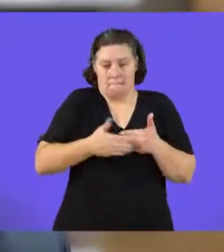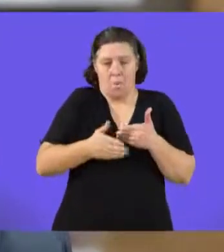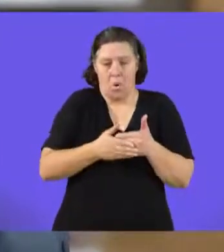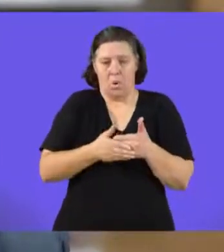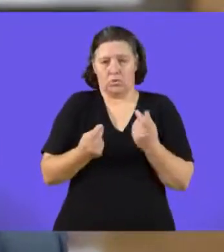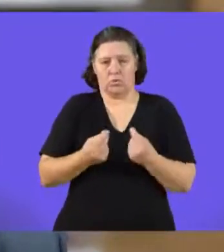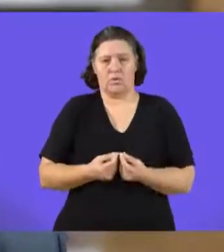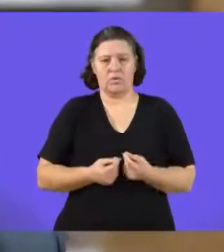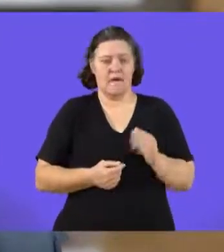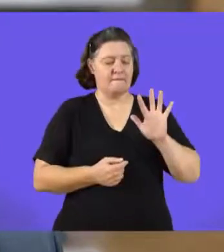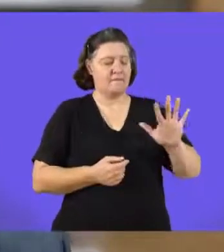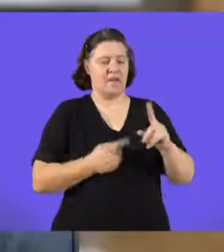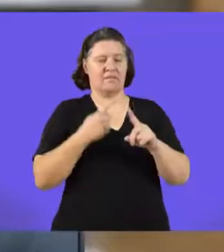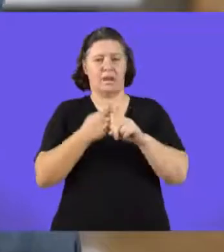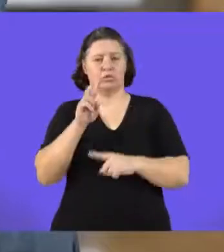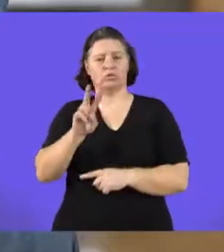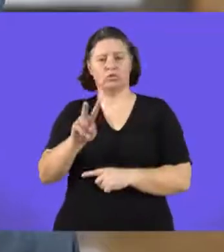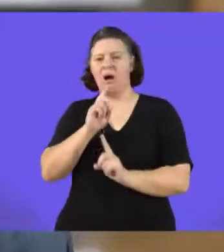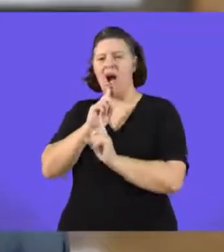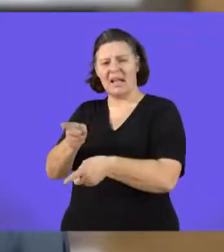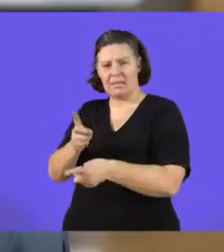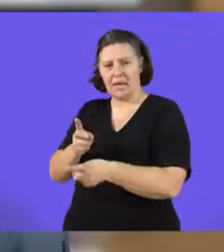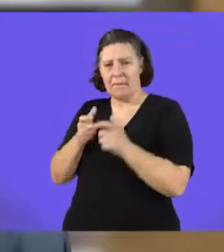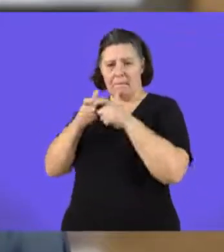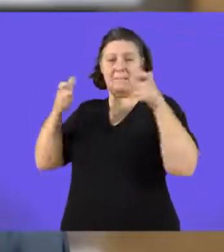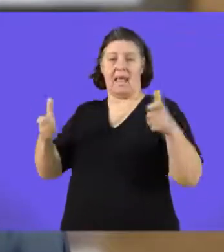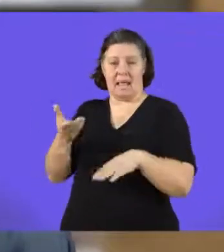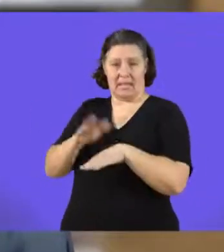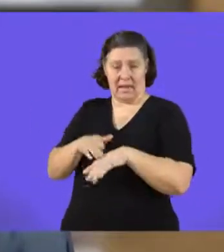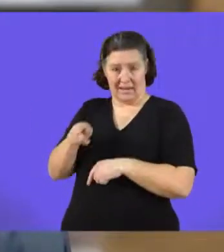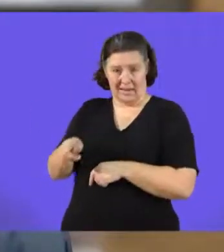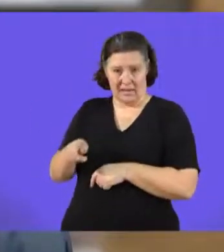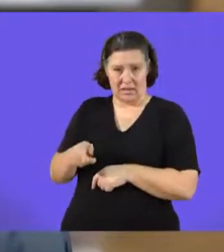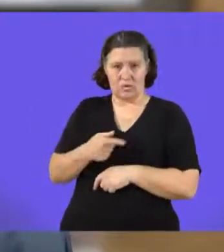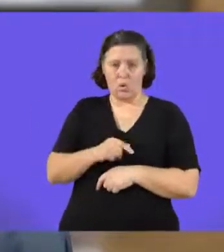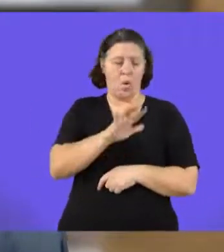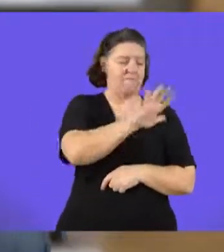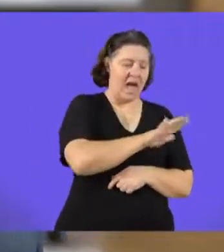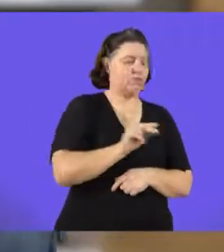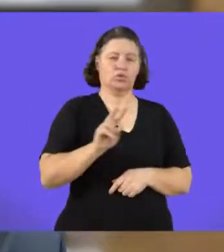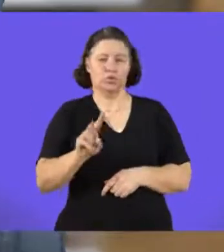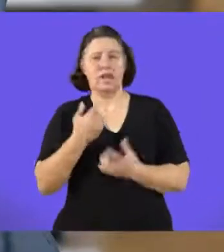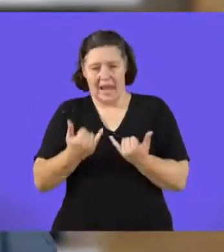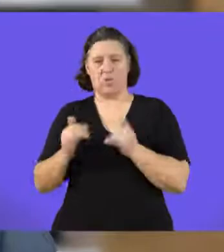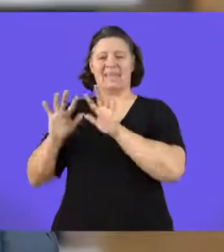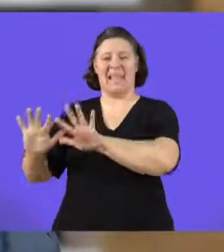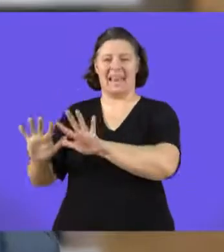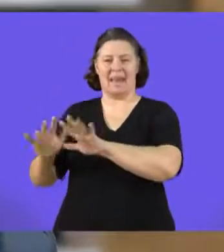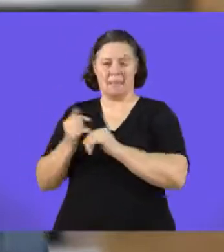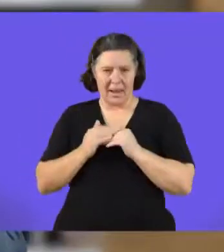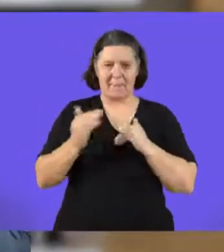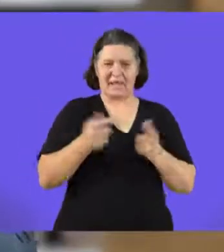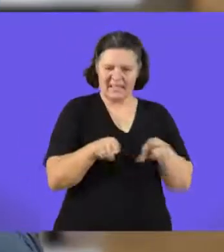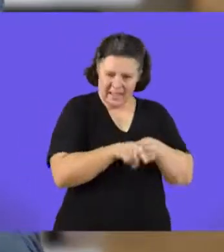make something more, if I take 5 times 2, what happens with the answer? The answer is bigger now, right? It's no longer 5 or 2, but it's